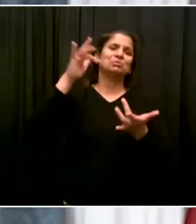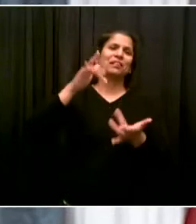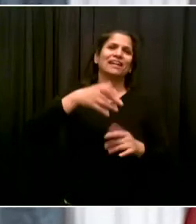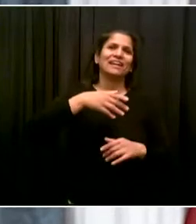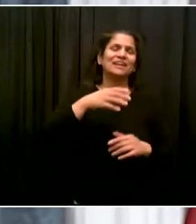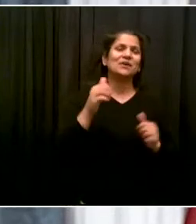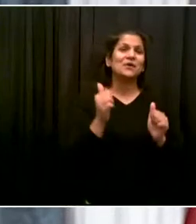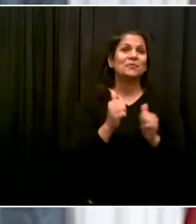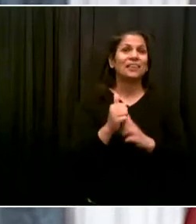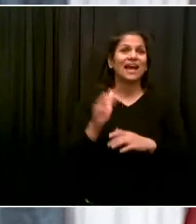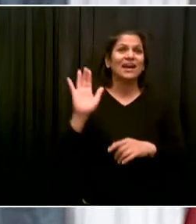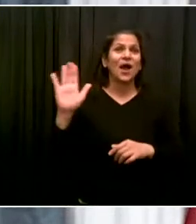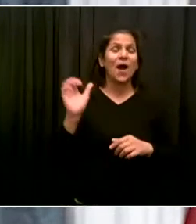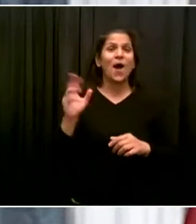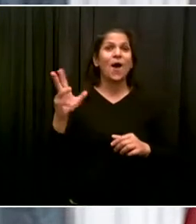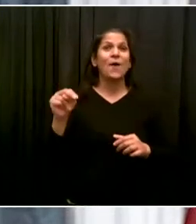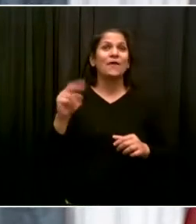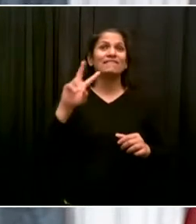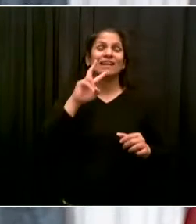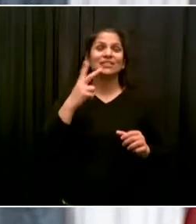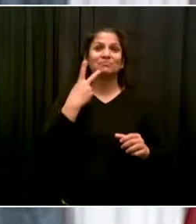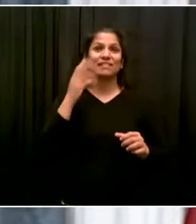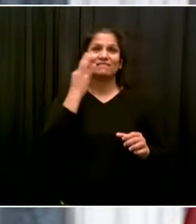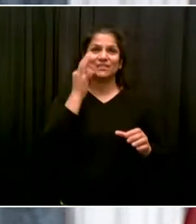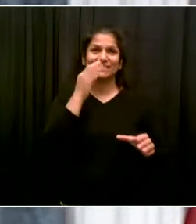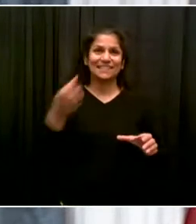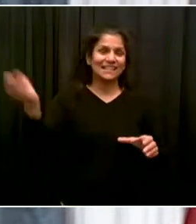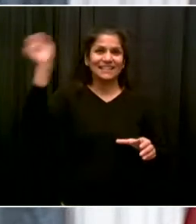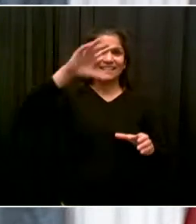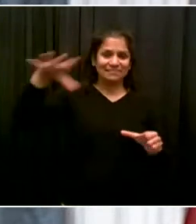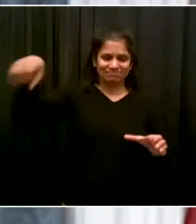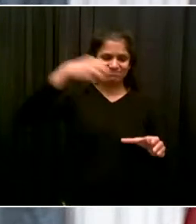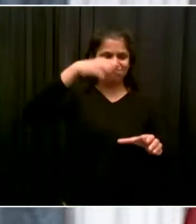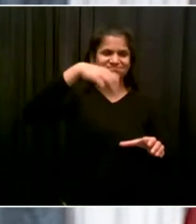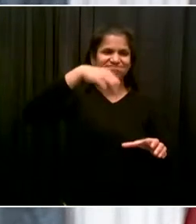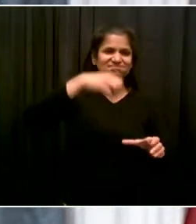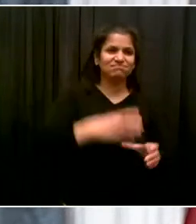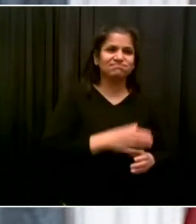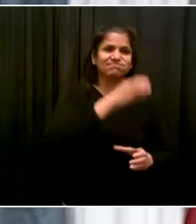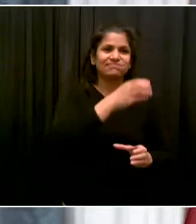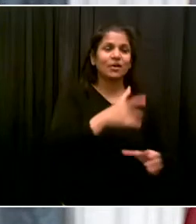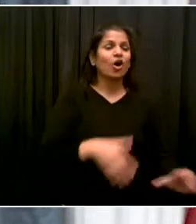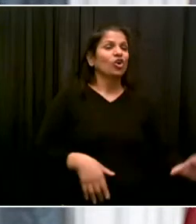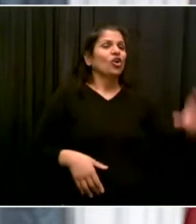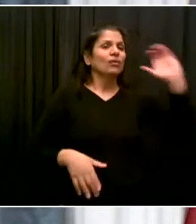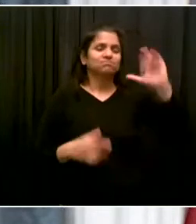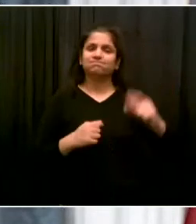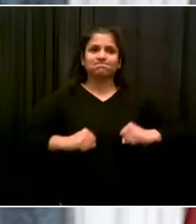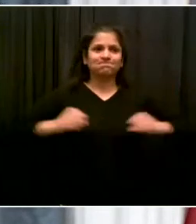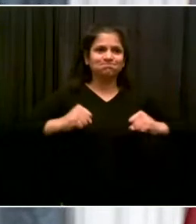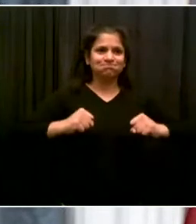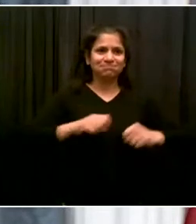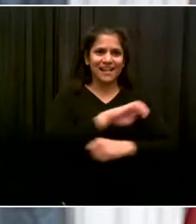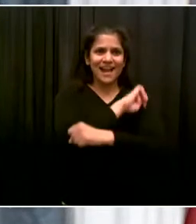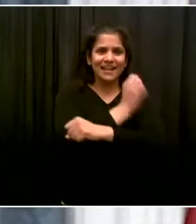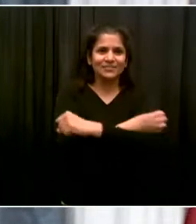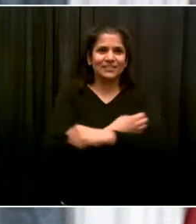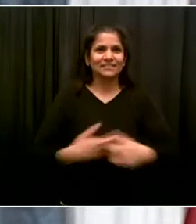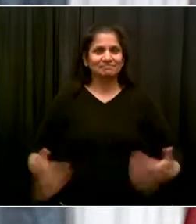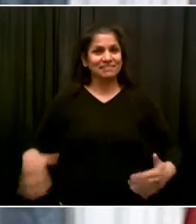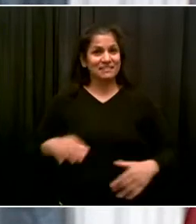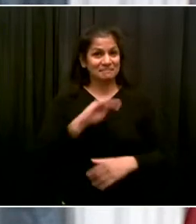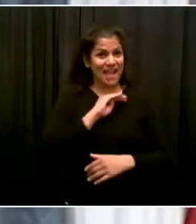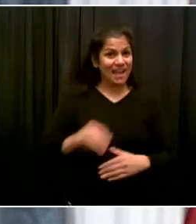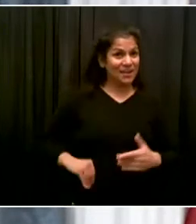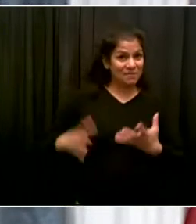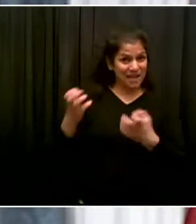get over there. I need a smoothie right now. You do. Louis and I go way back, and he's built an amazing relationship with SCAN, a